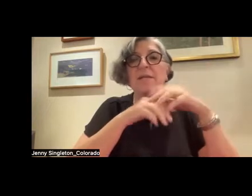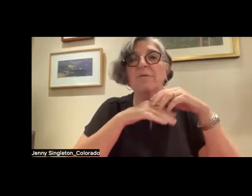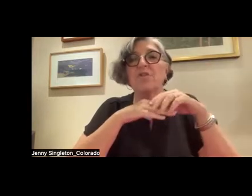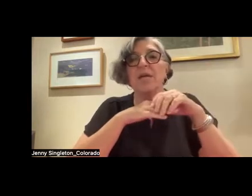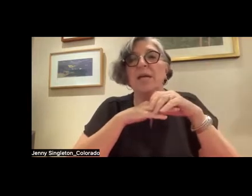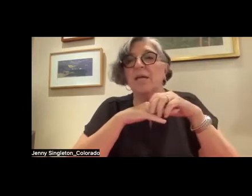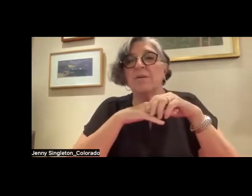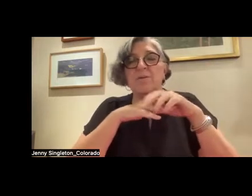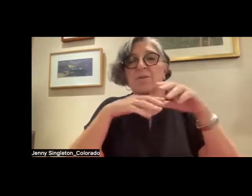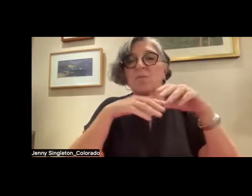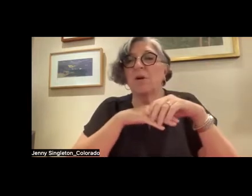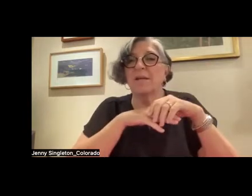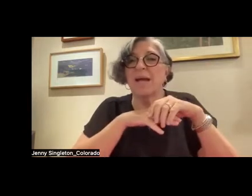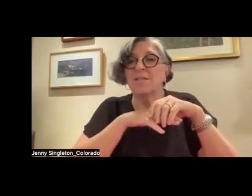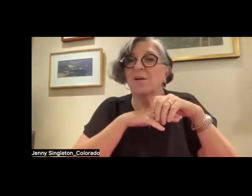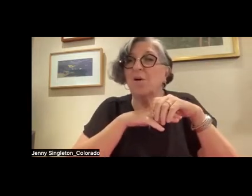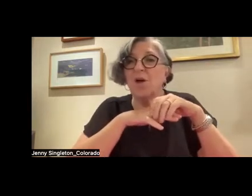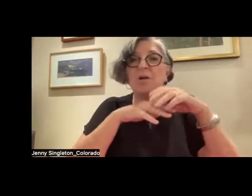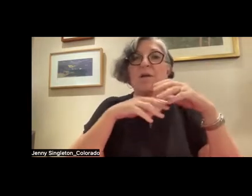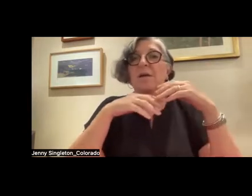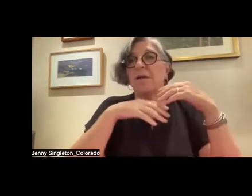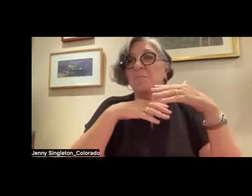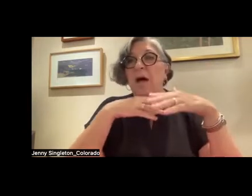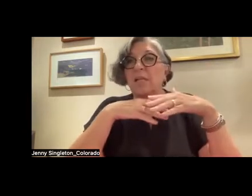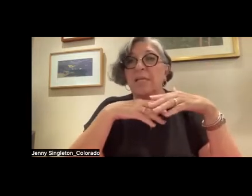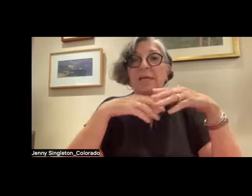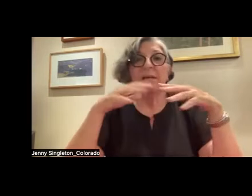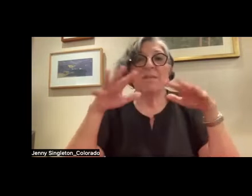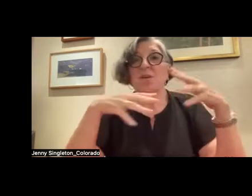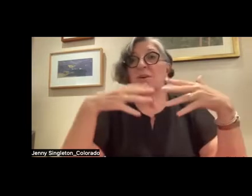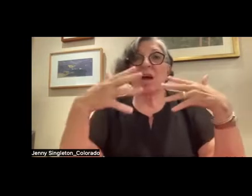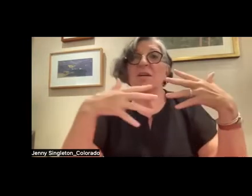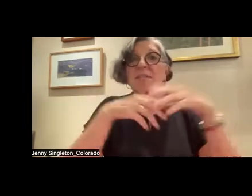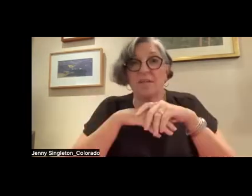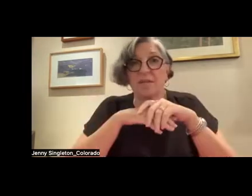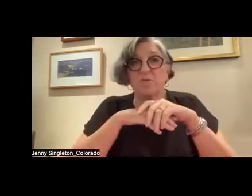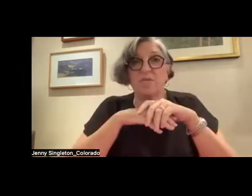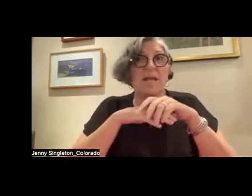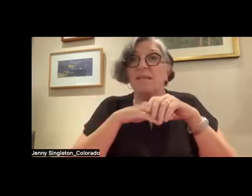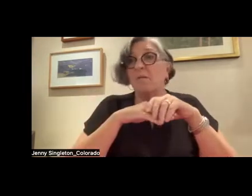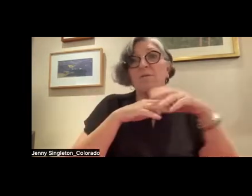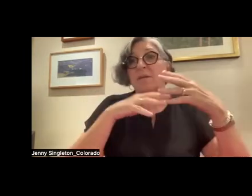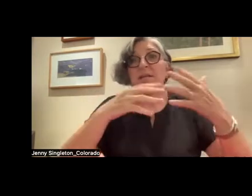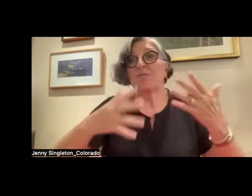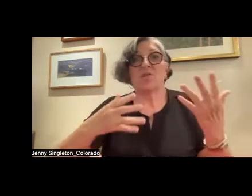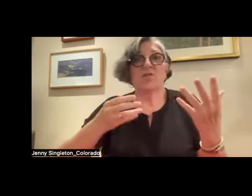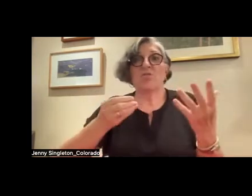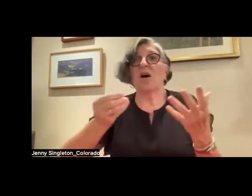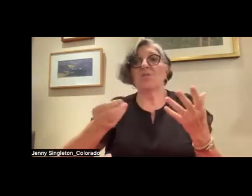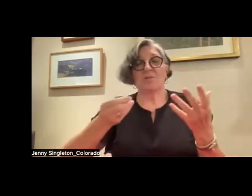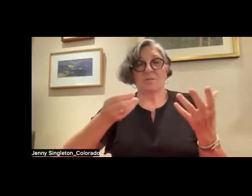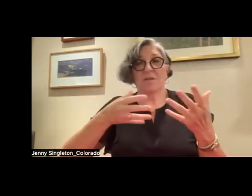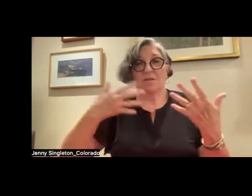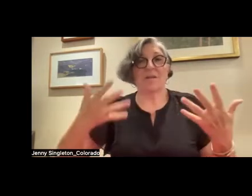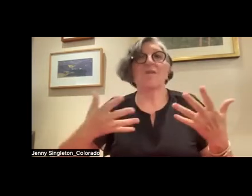sign language, and also some work on Kata Kolok in Bali, these are young sign languages. And those sign languages do